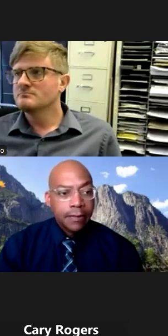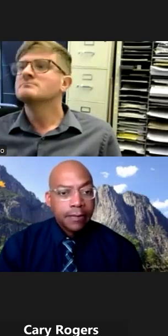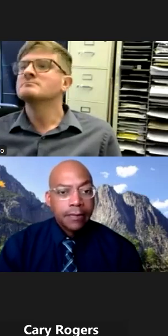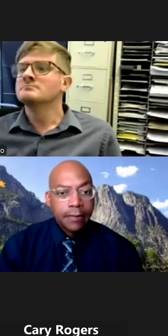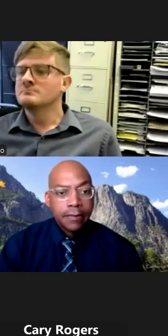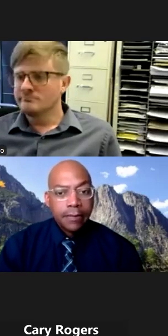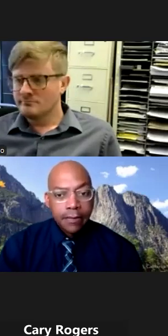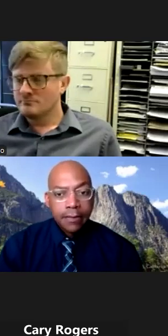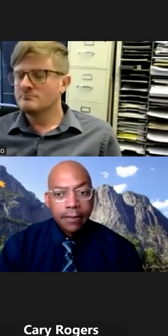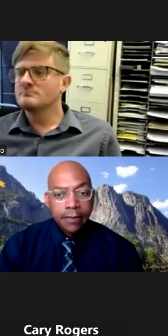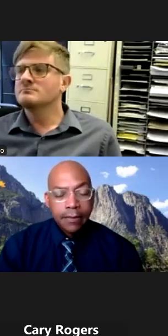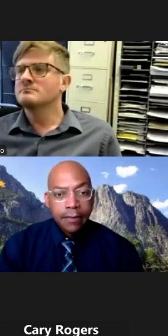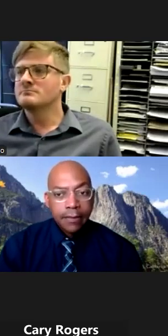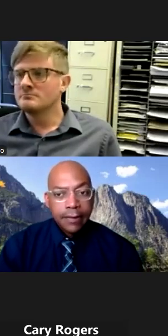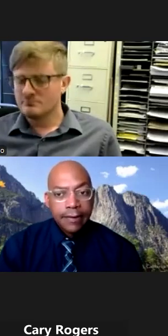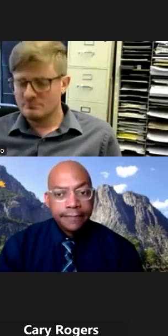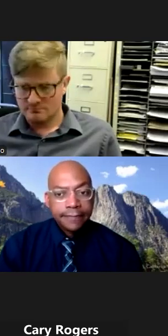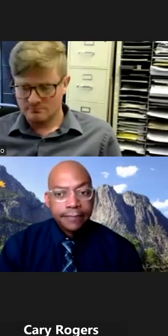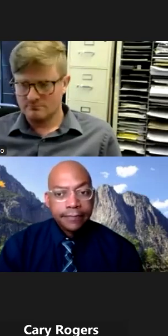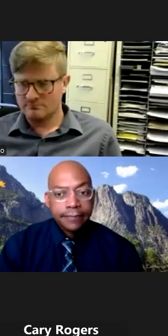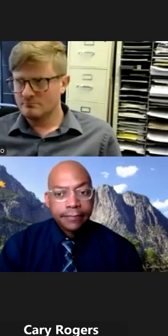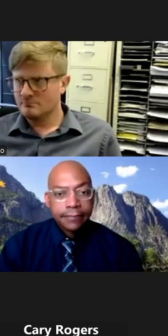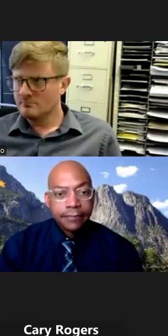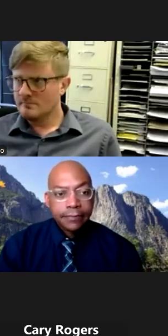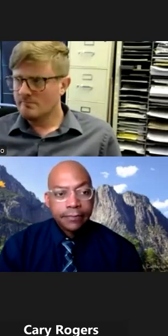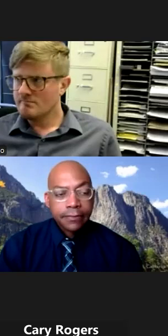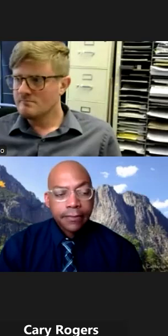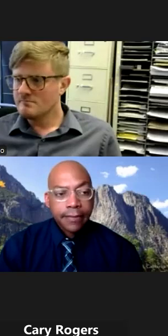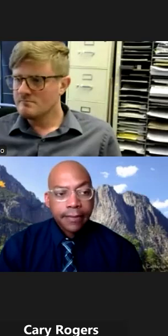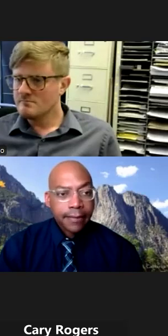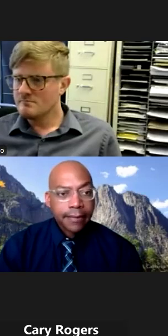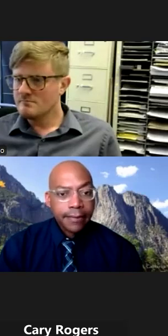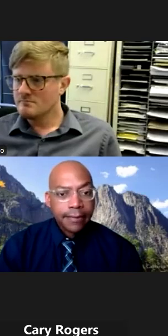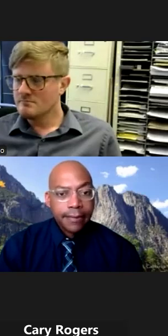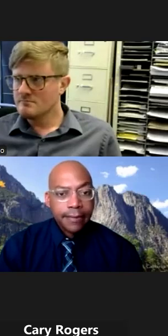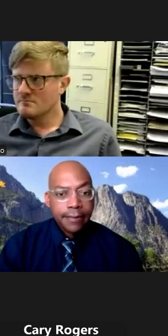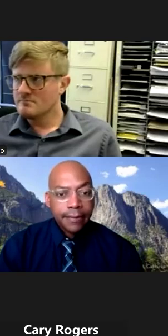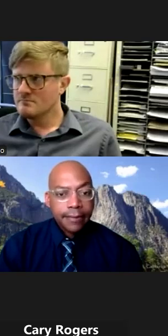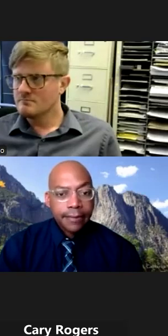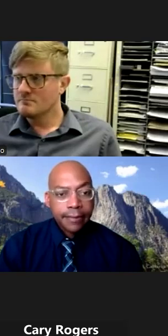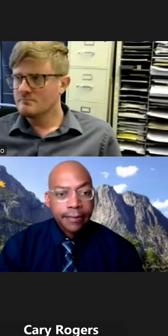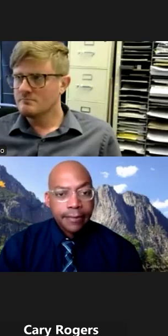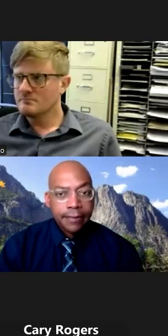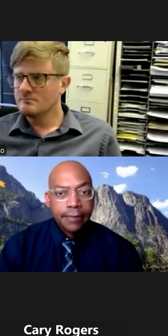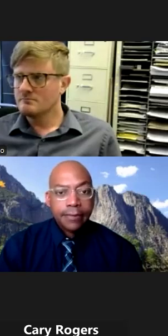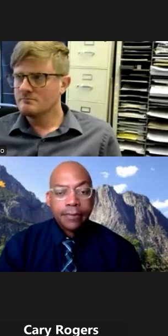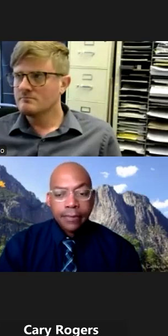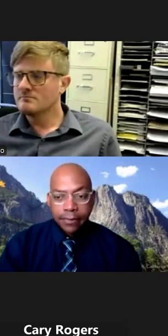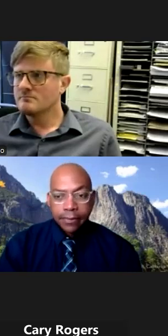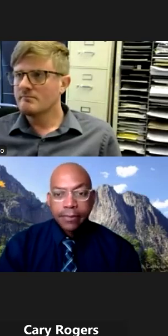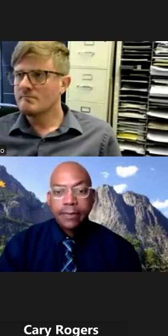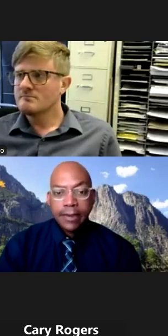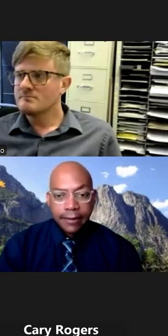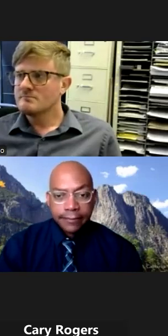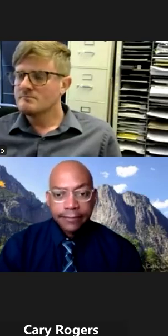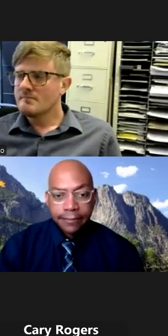it, that you're seamless with 211 and 988. Yes, absolutely. Thank you. Great.